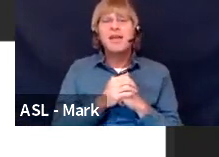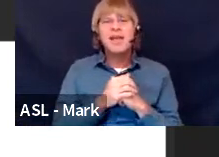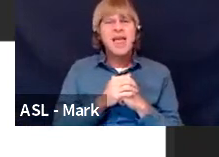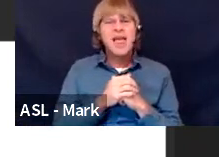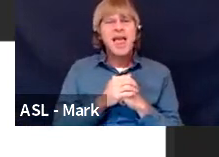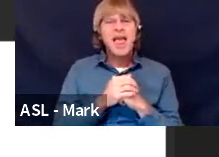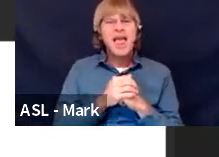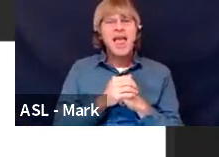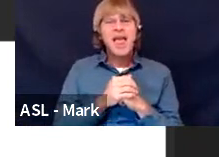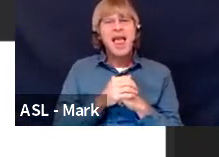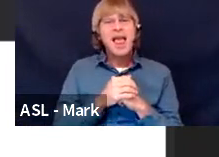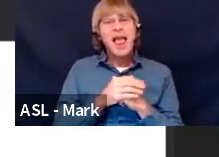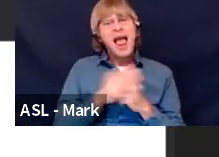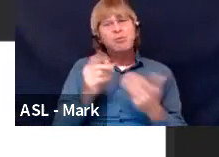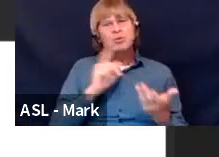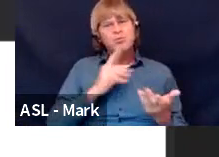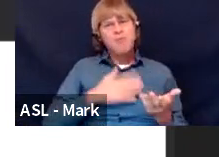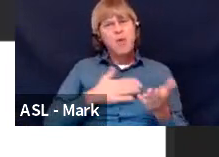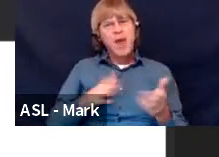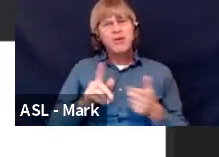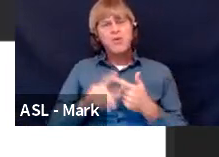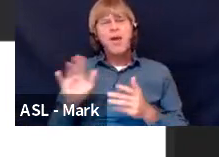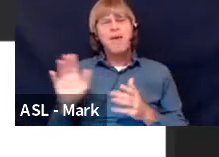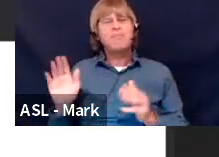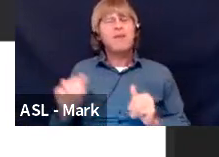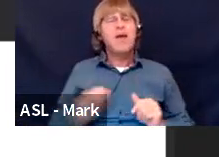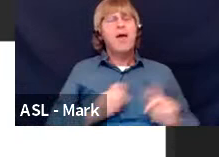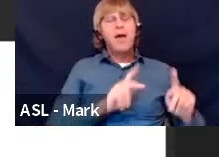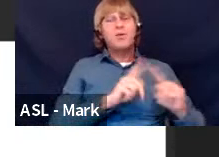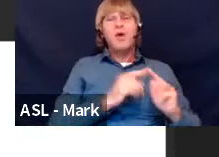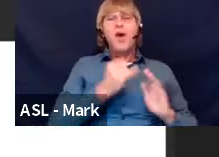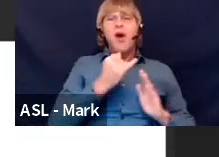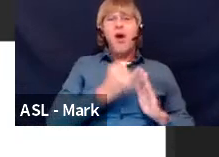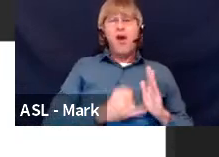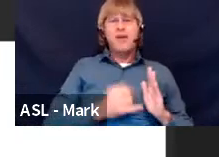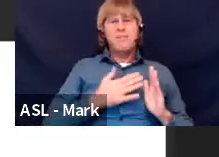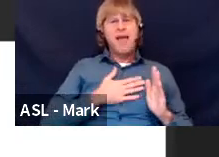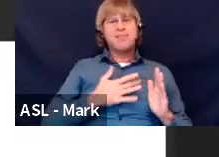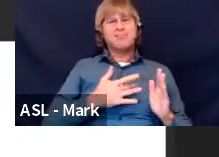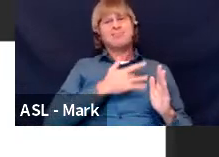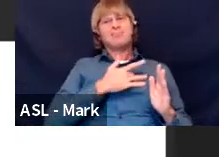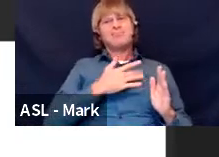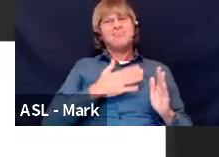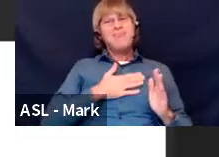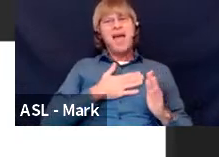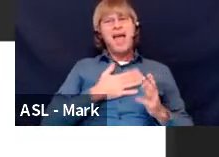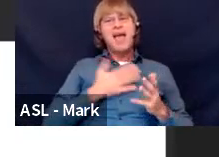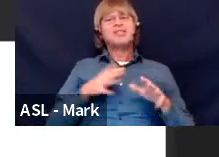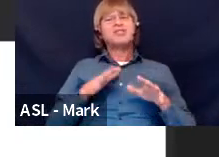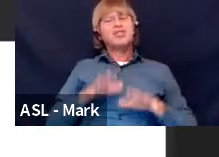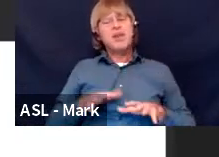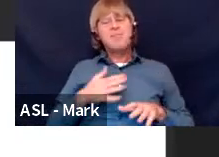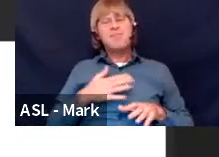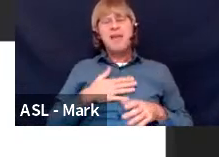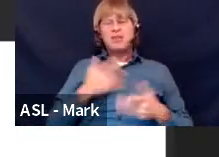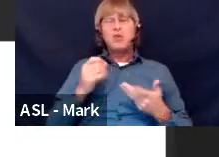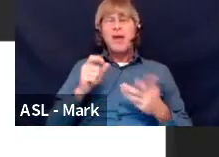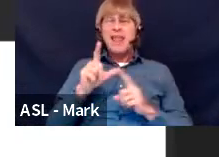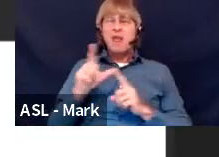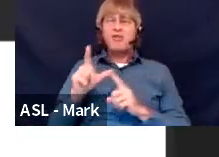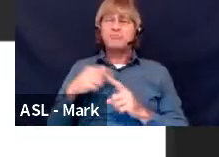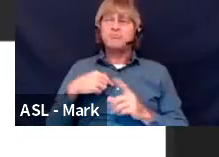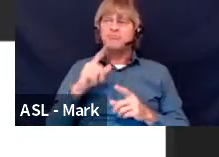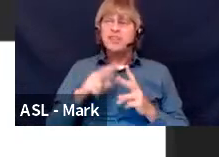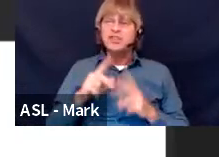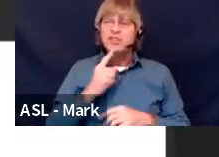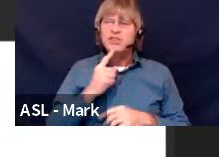and it was my way back into art. It was my outlet. And so I take lettering seriously because